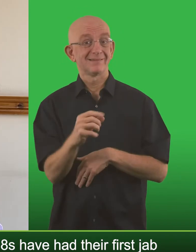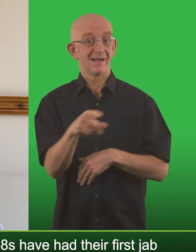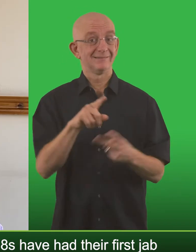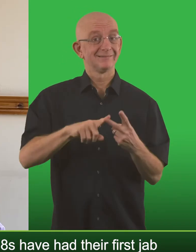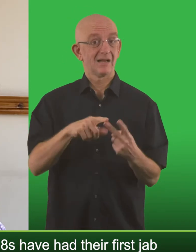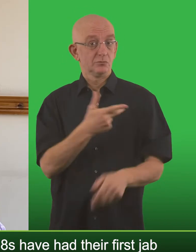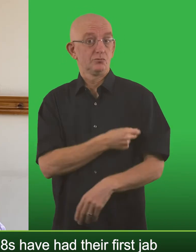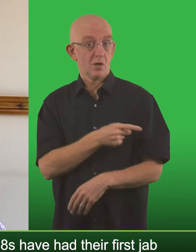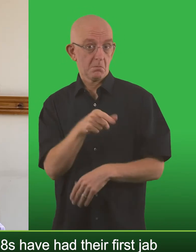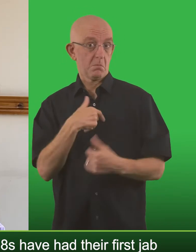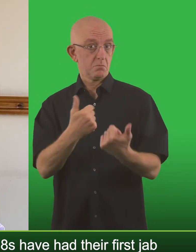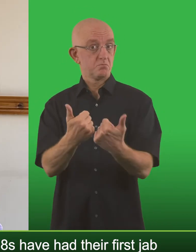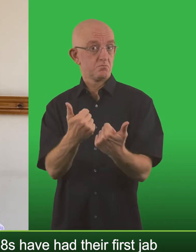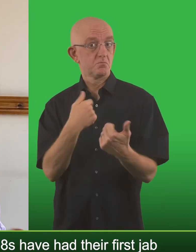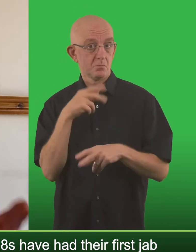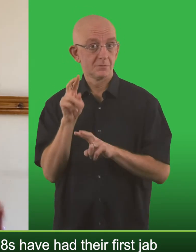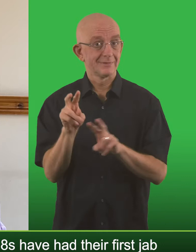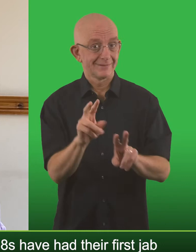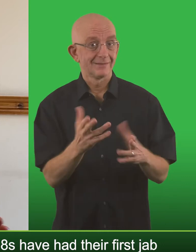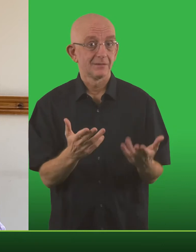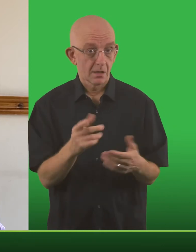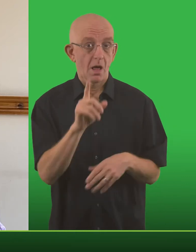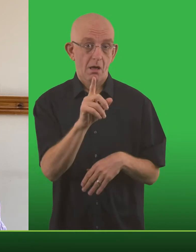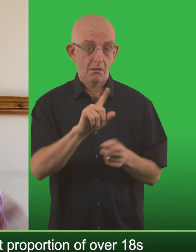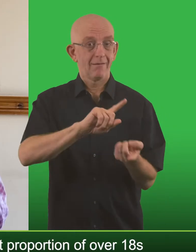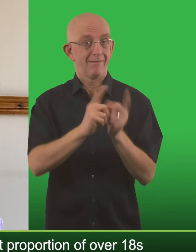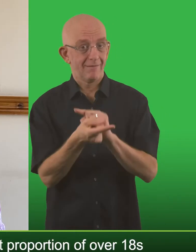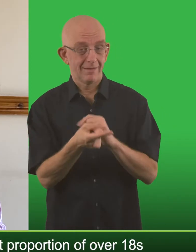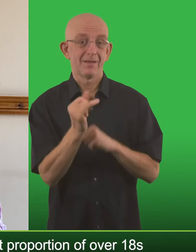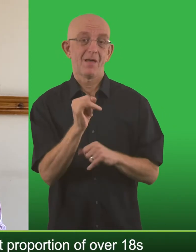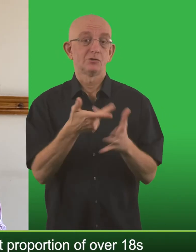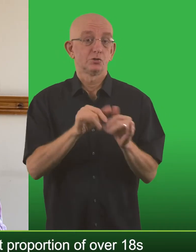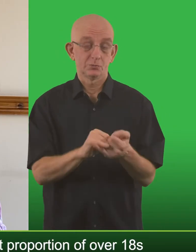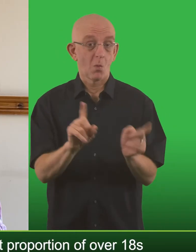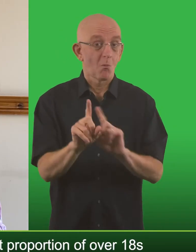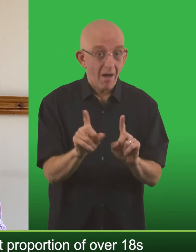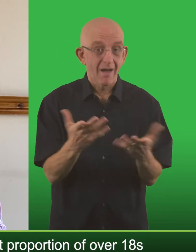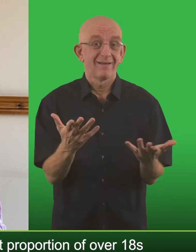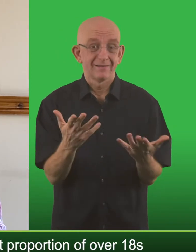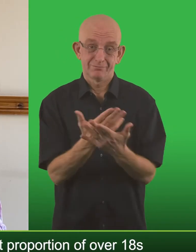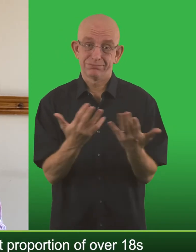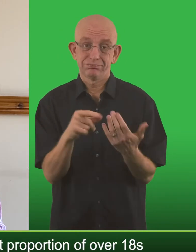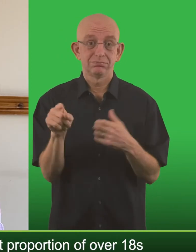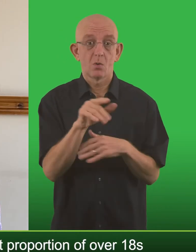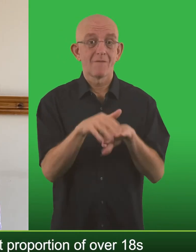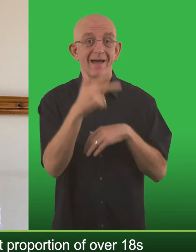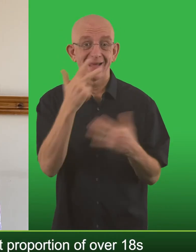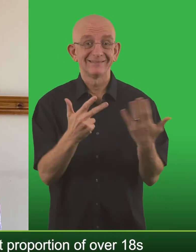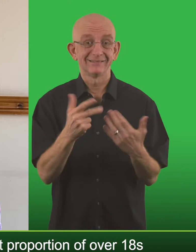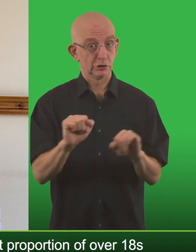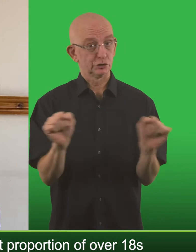over 61% have had their second jab. Clearly that's good news. Flip it, the bad news is that a